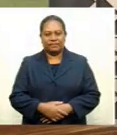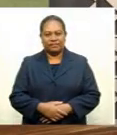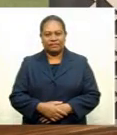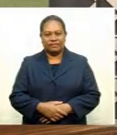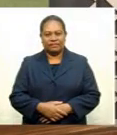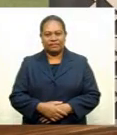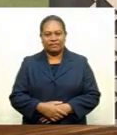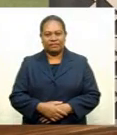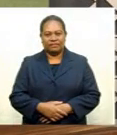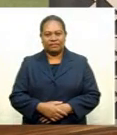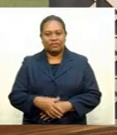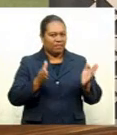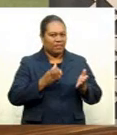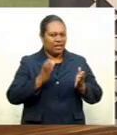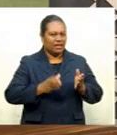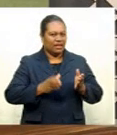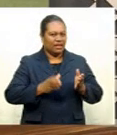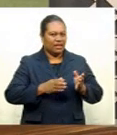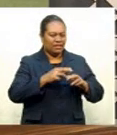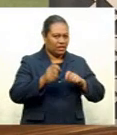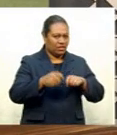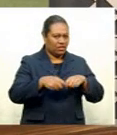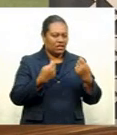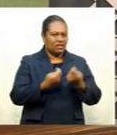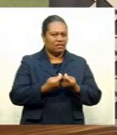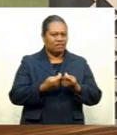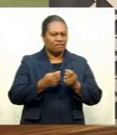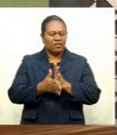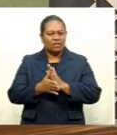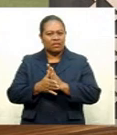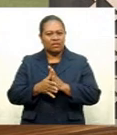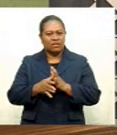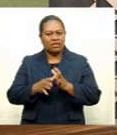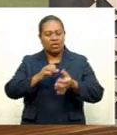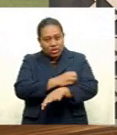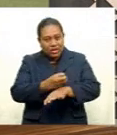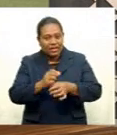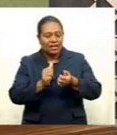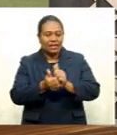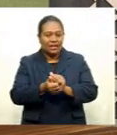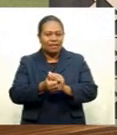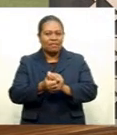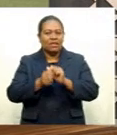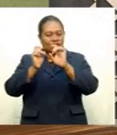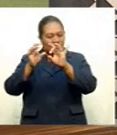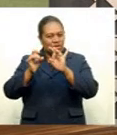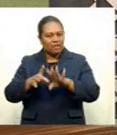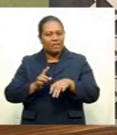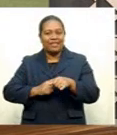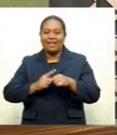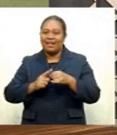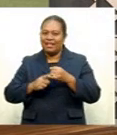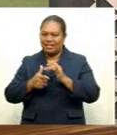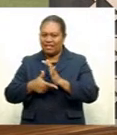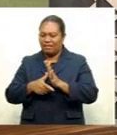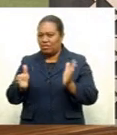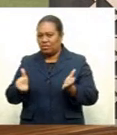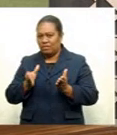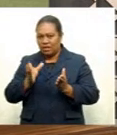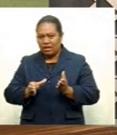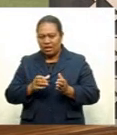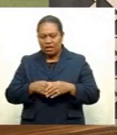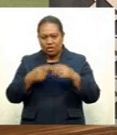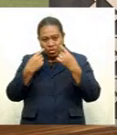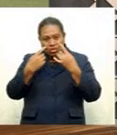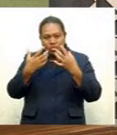All players in the Fiji's featured at the tournament in Australia this weekend. This will be the last chance for players to impress head coach